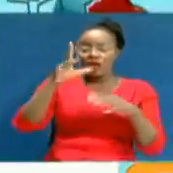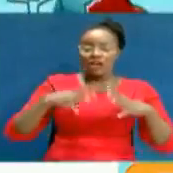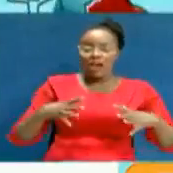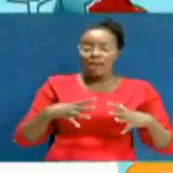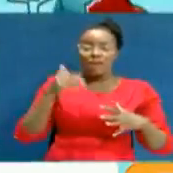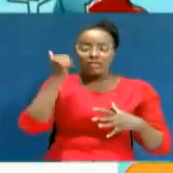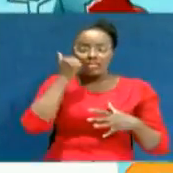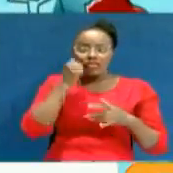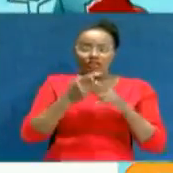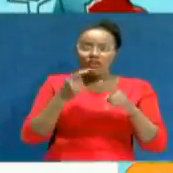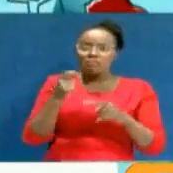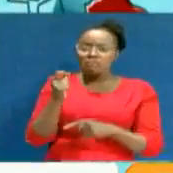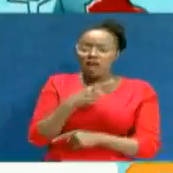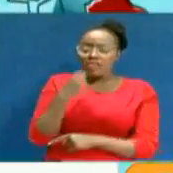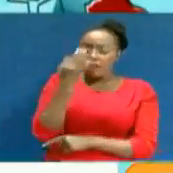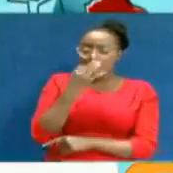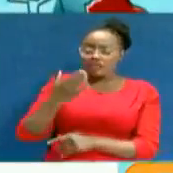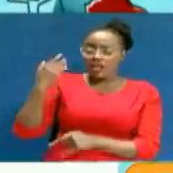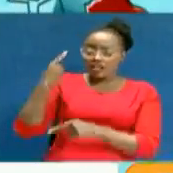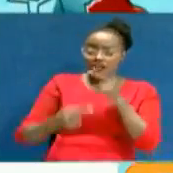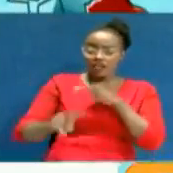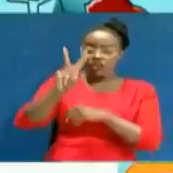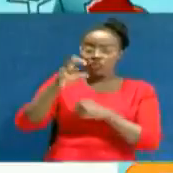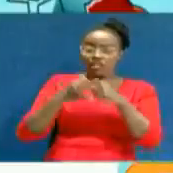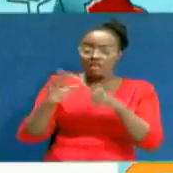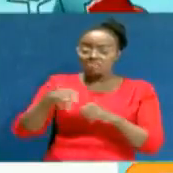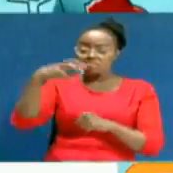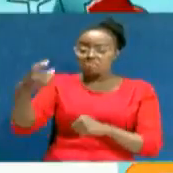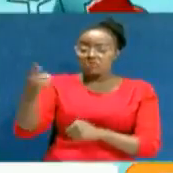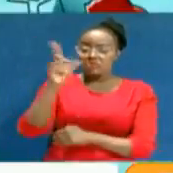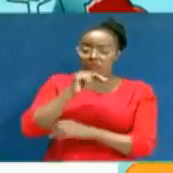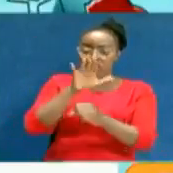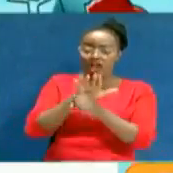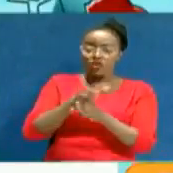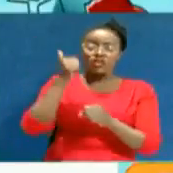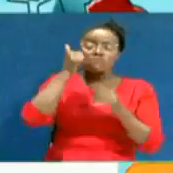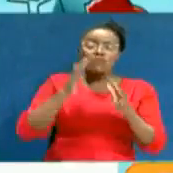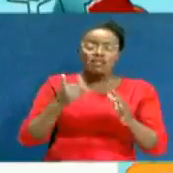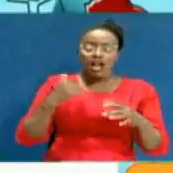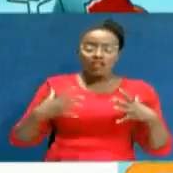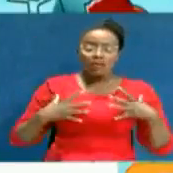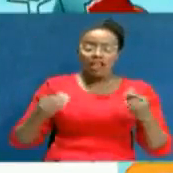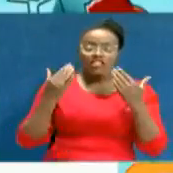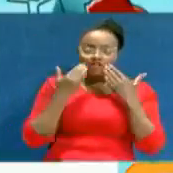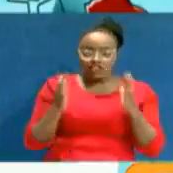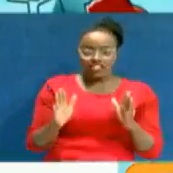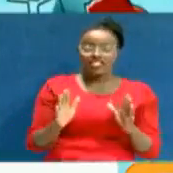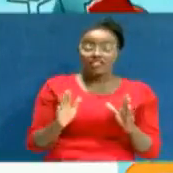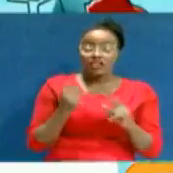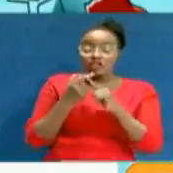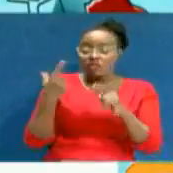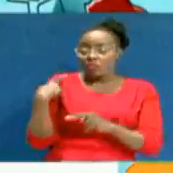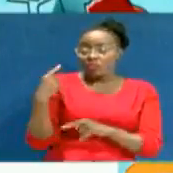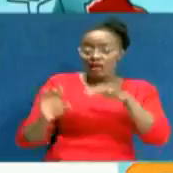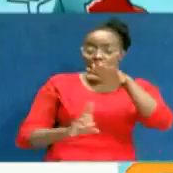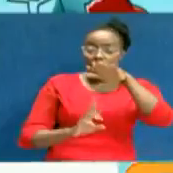cases since March last year. Of this, 28 have died, majority of patients making full recovery. According to the